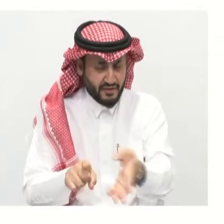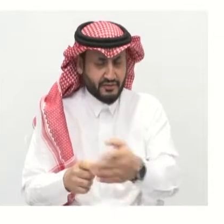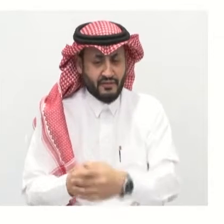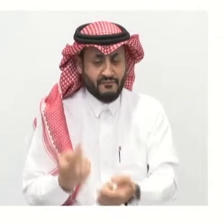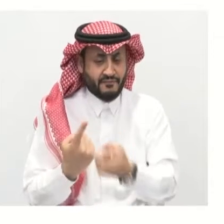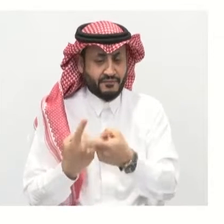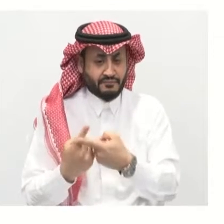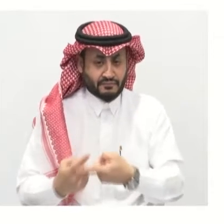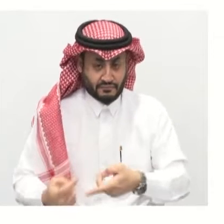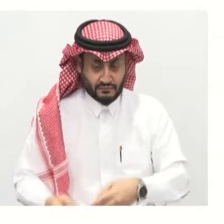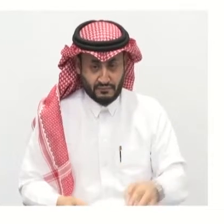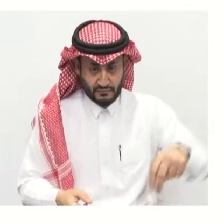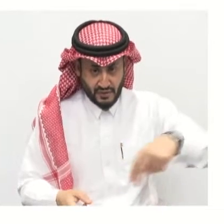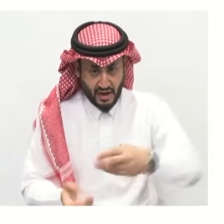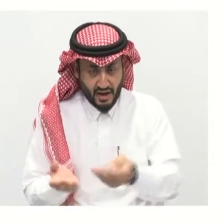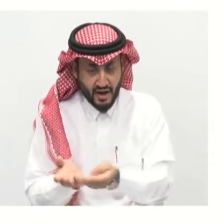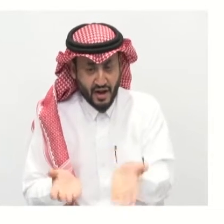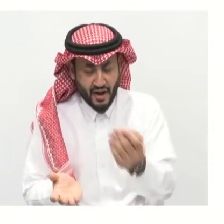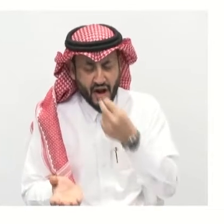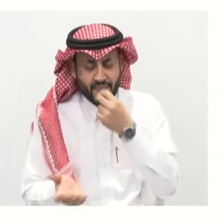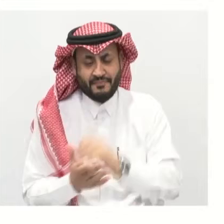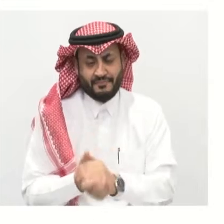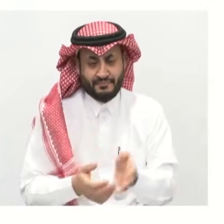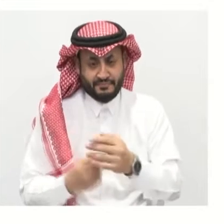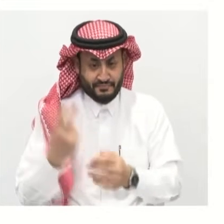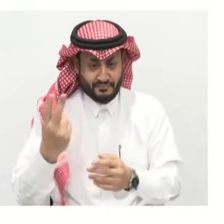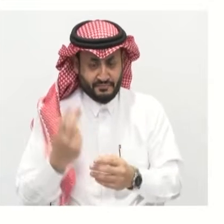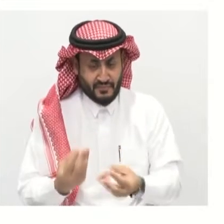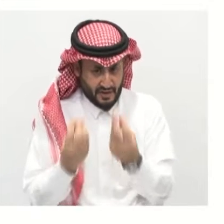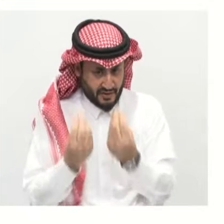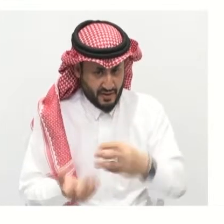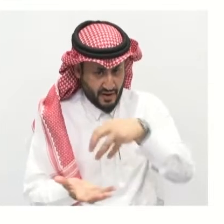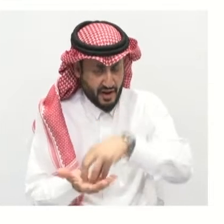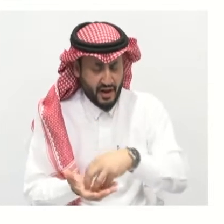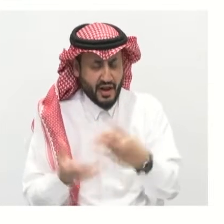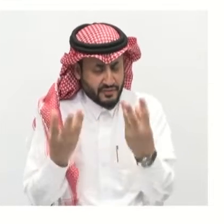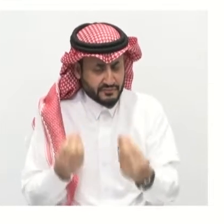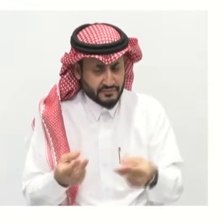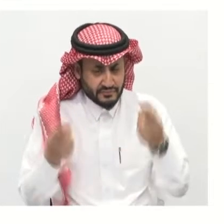a snack before class begins. Please find a quiet, comfortable place.